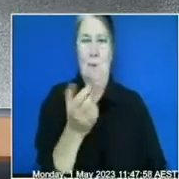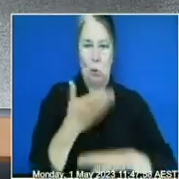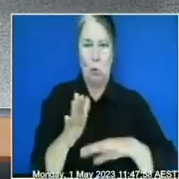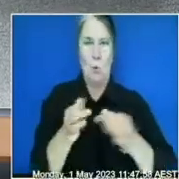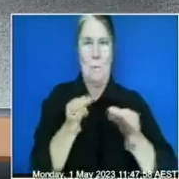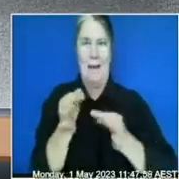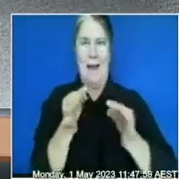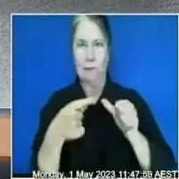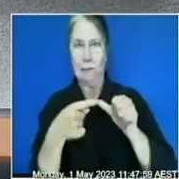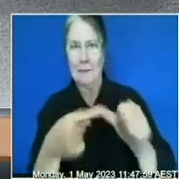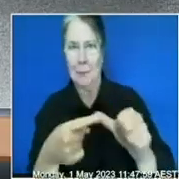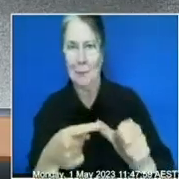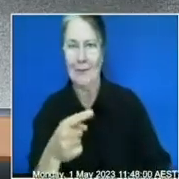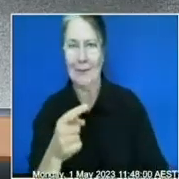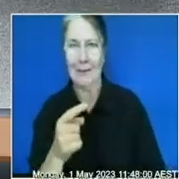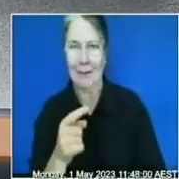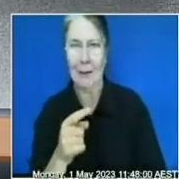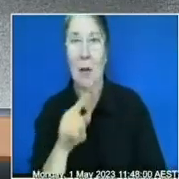or try to get that person home.